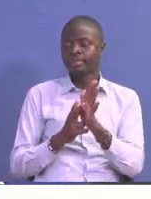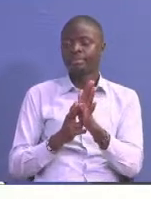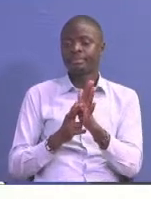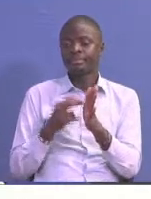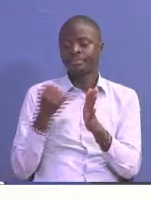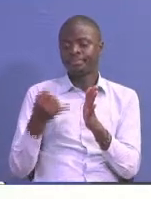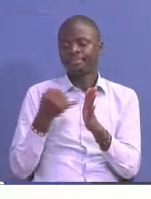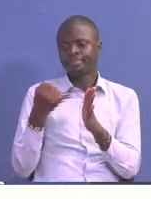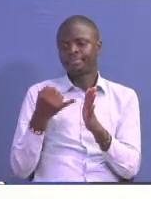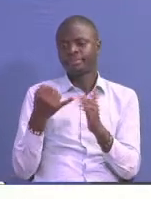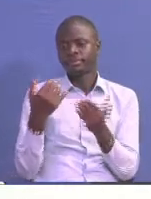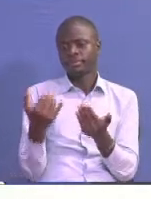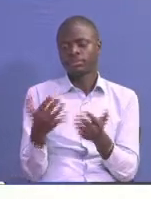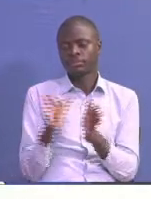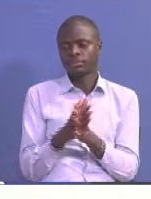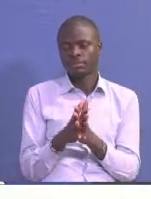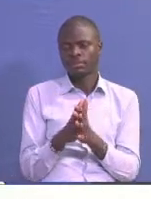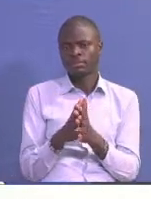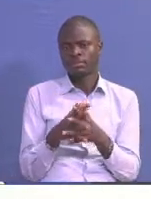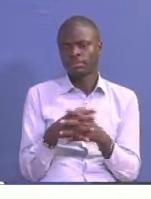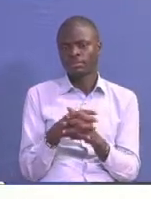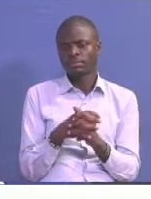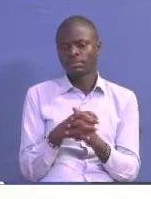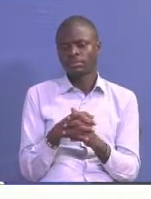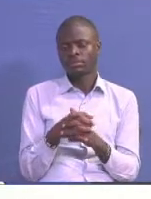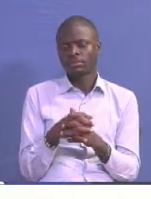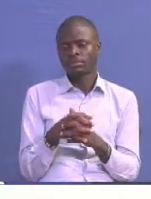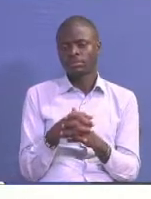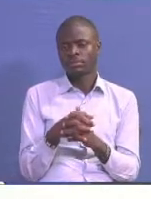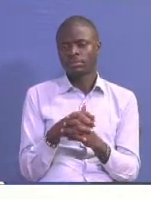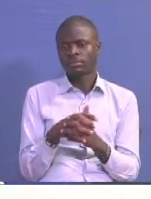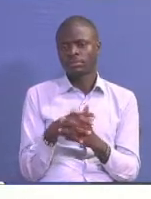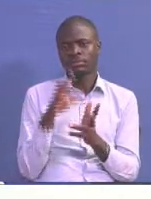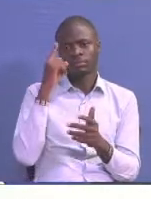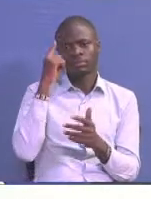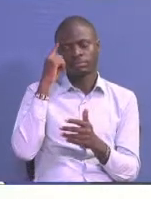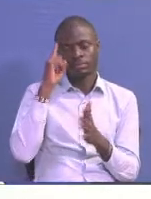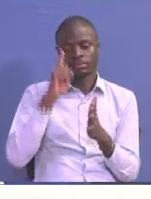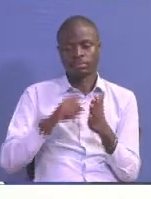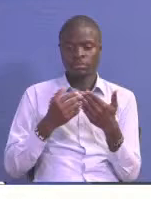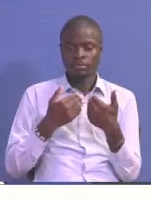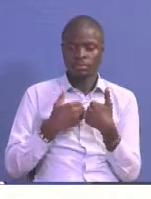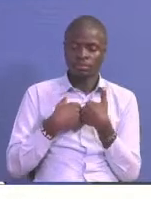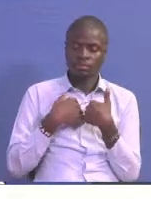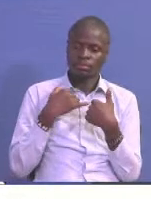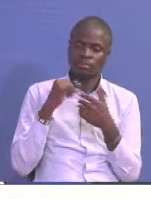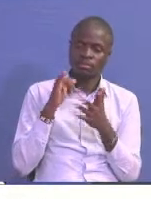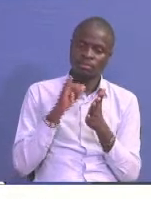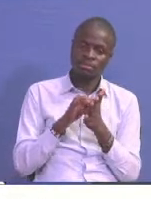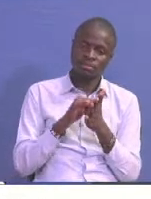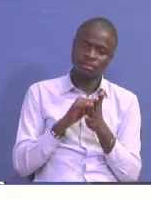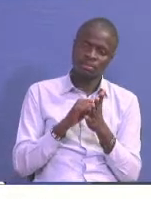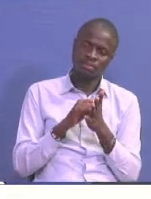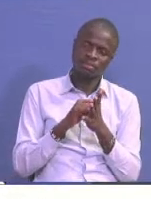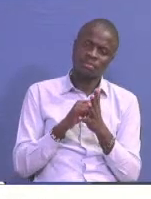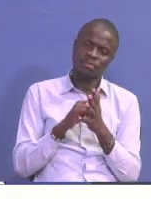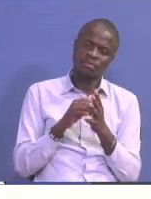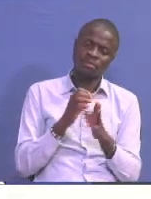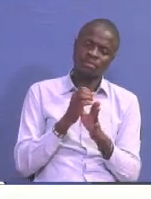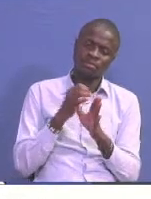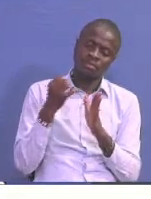industries. Now, I think what we have is that